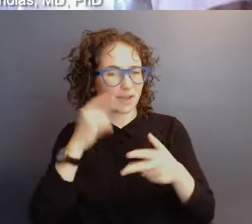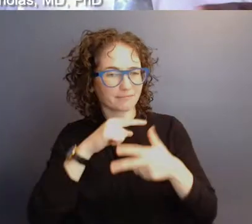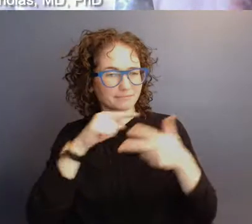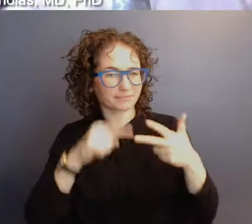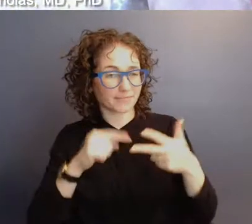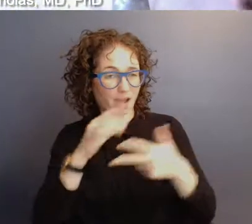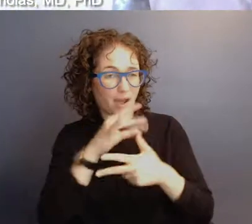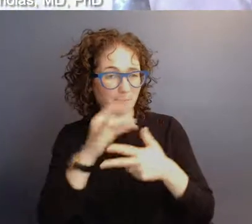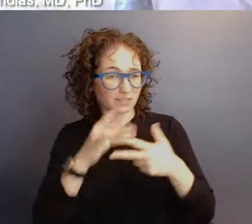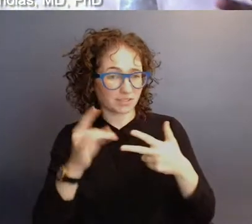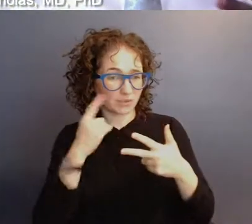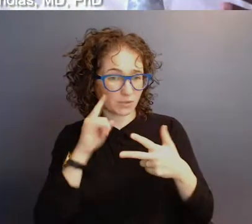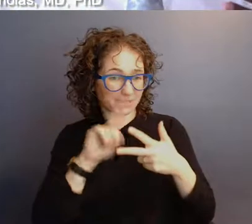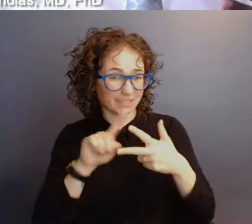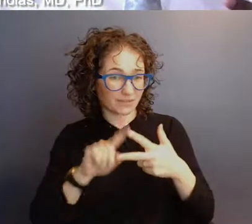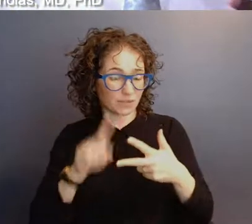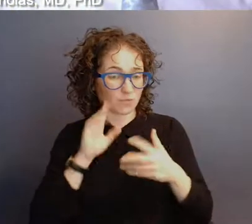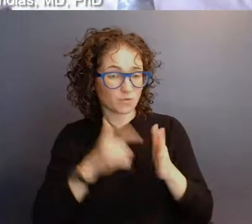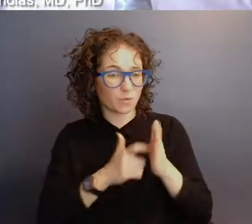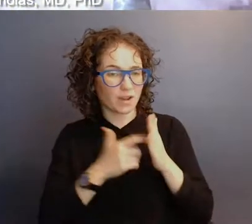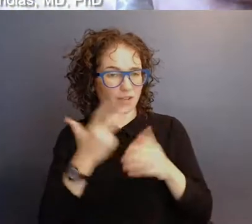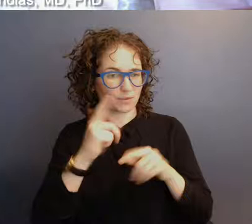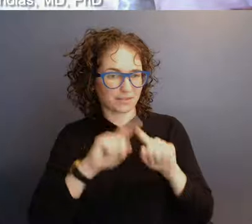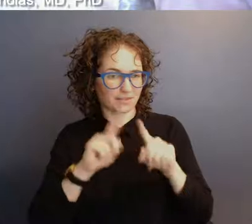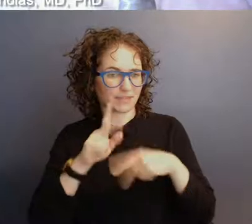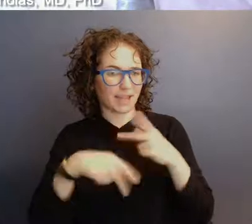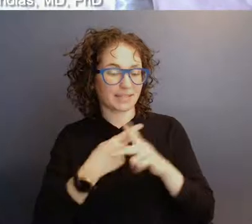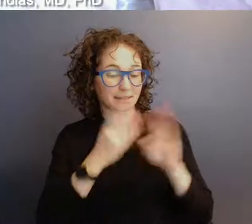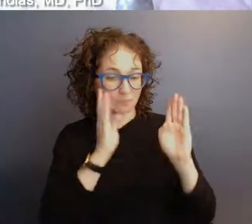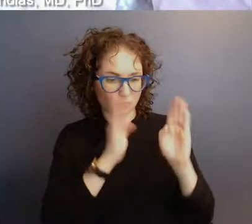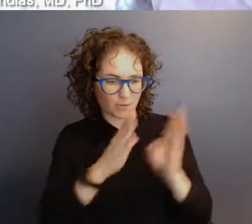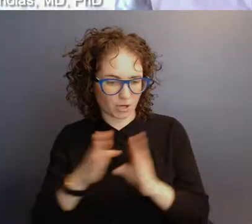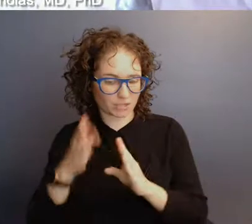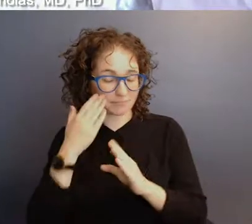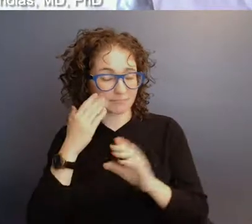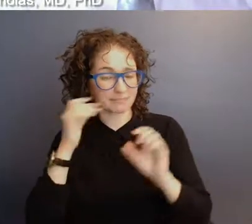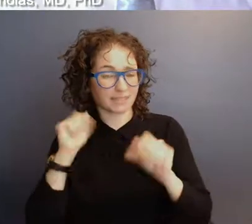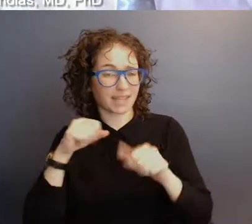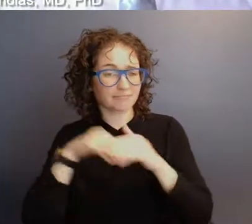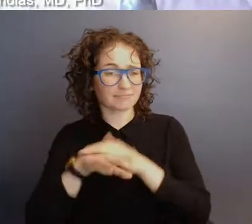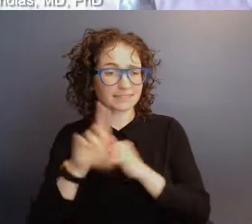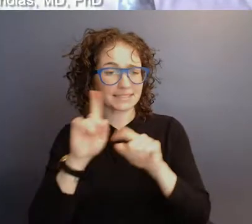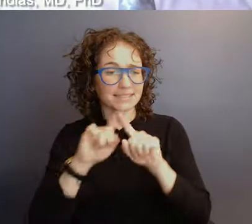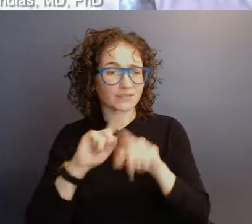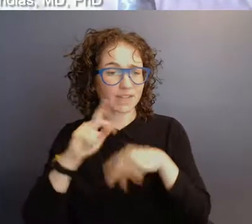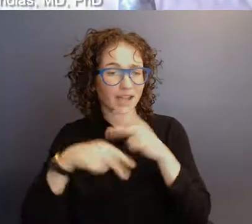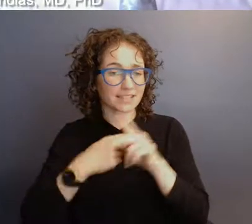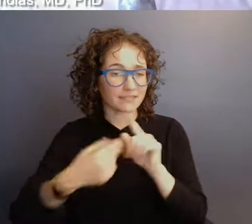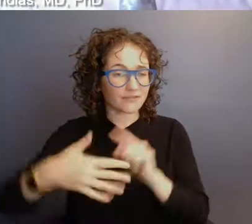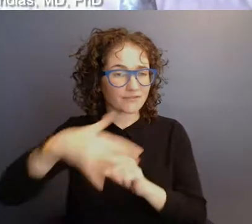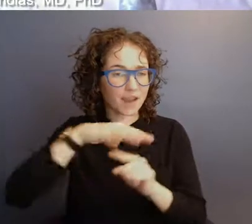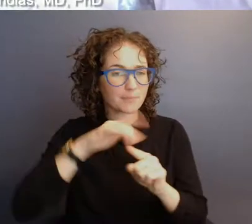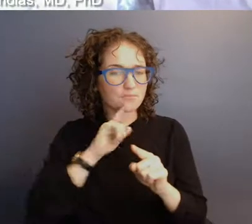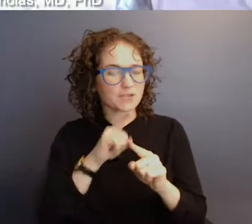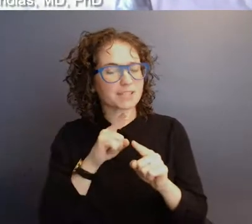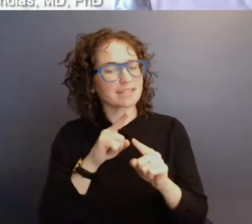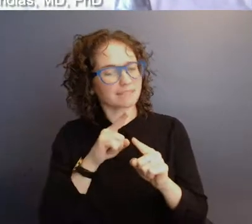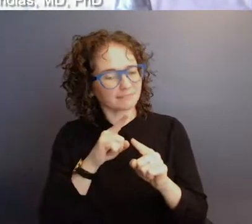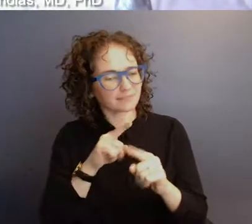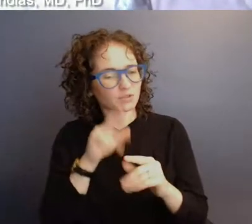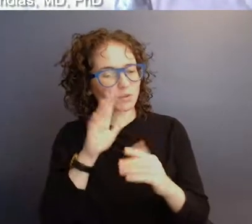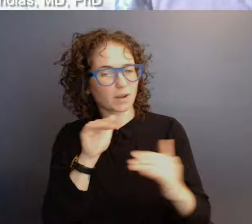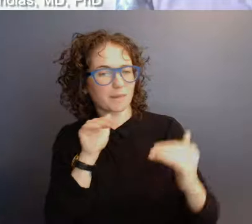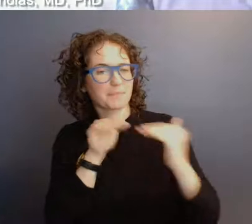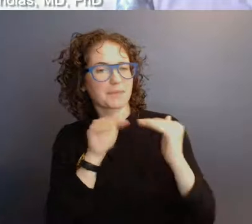vaccines that require three different sets of preparations and can go into different types of environments to really meet people where they